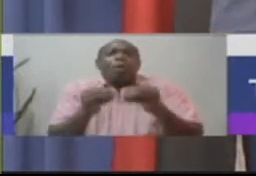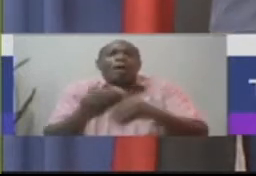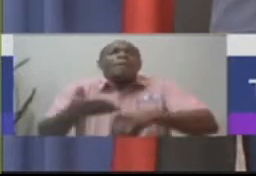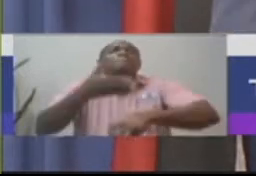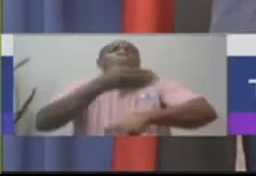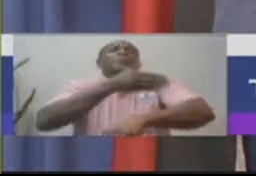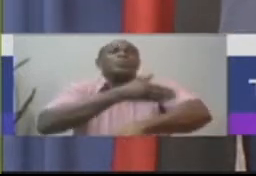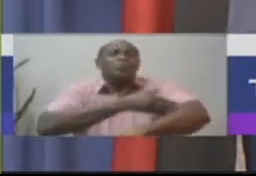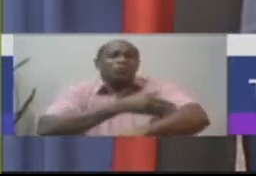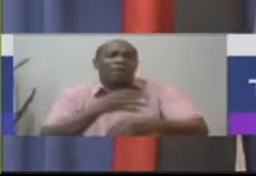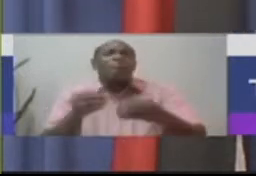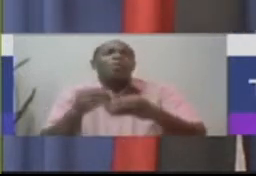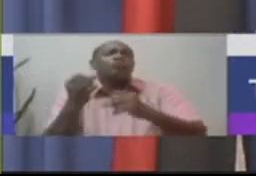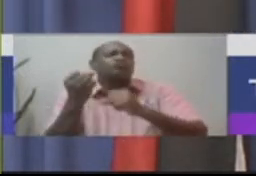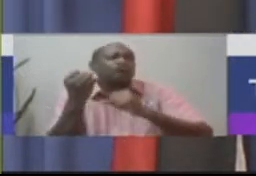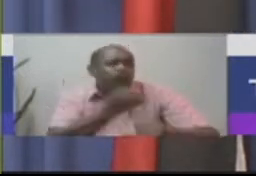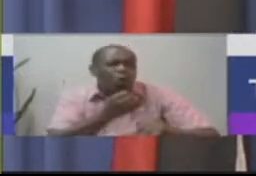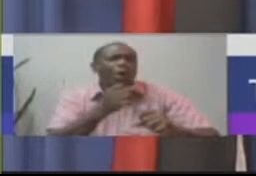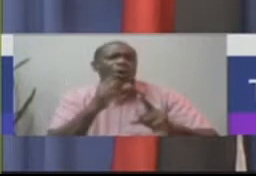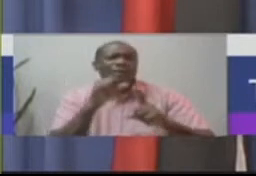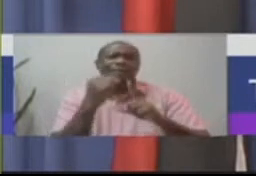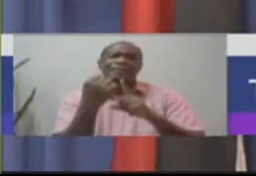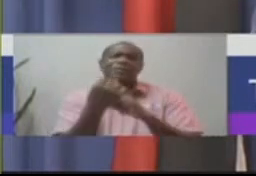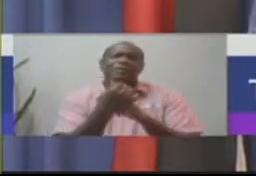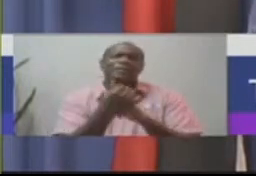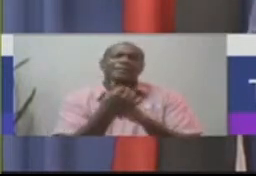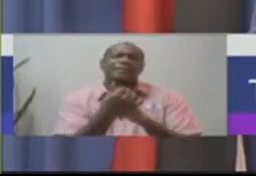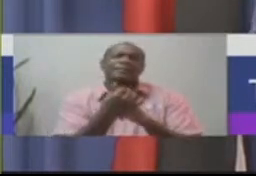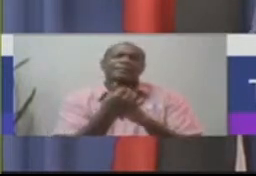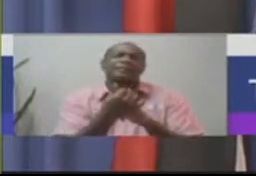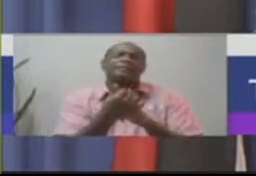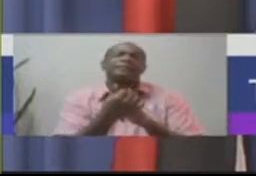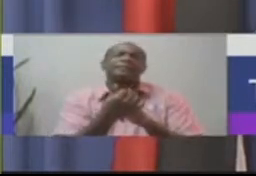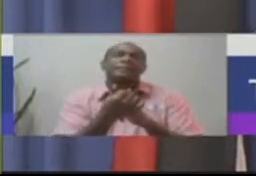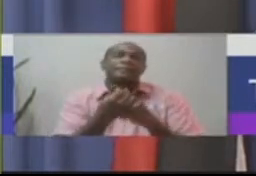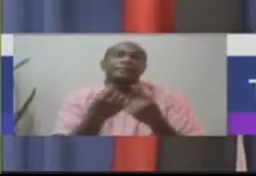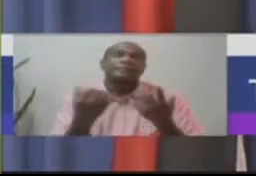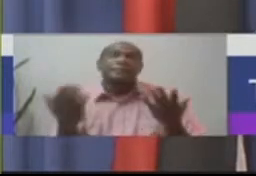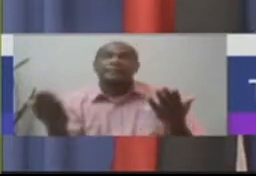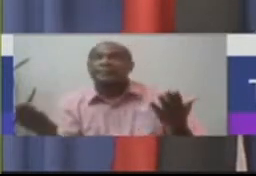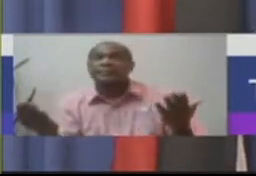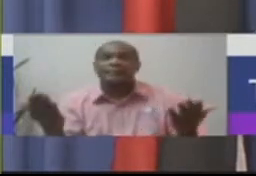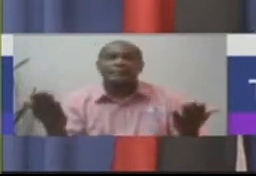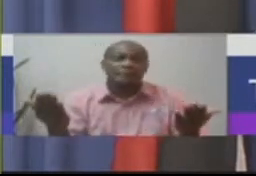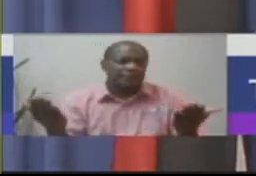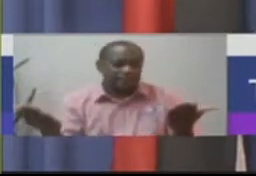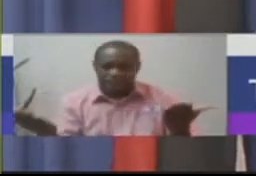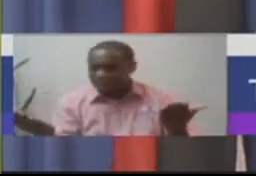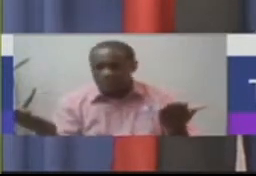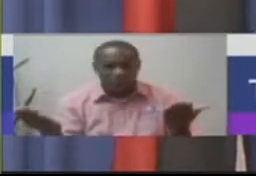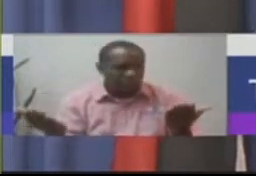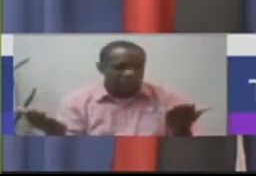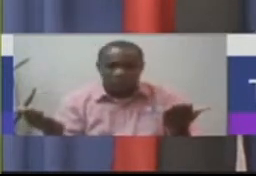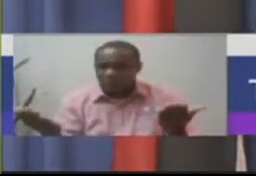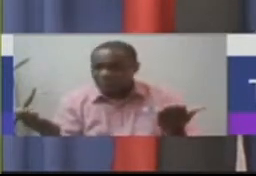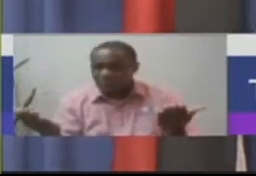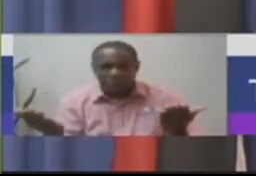situation where we'll be forced to do certain things? The government has considered this very